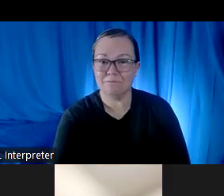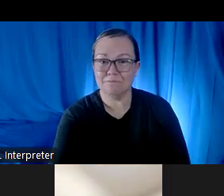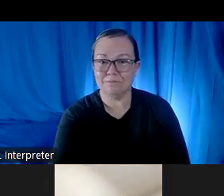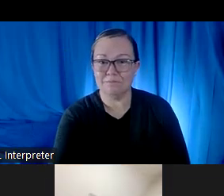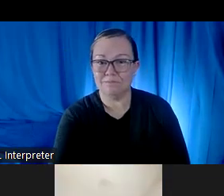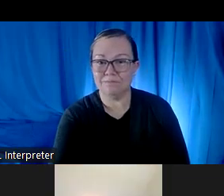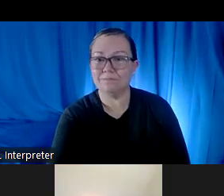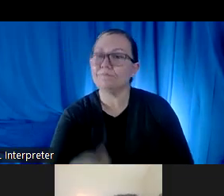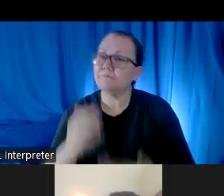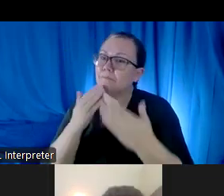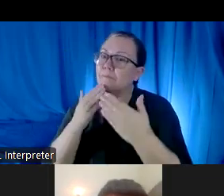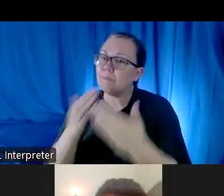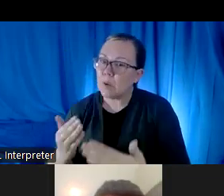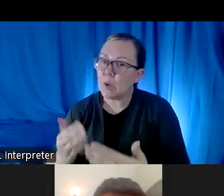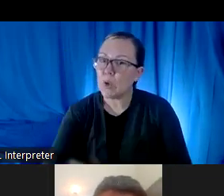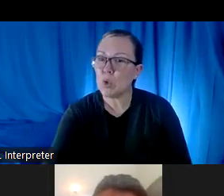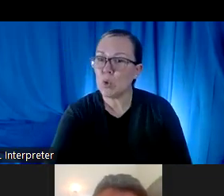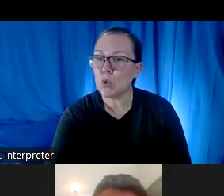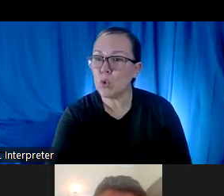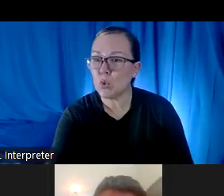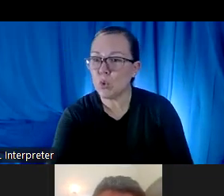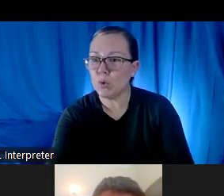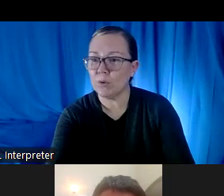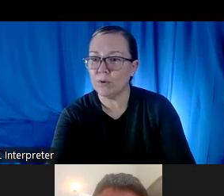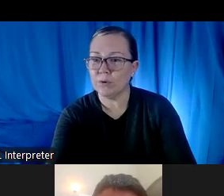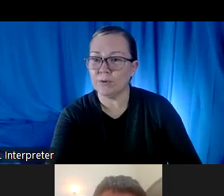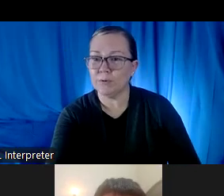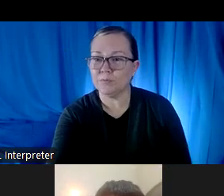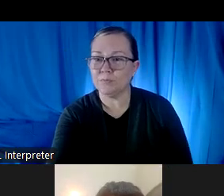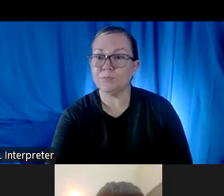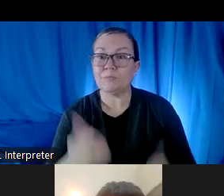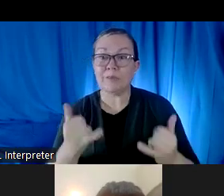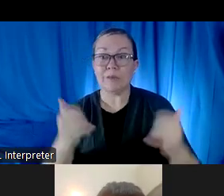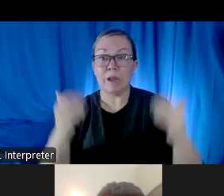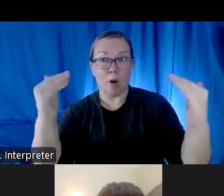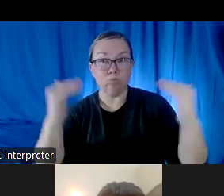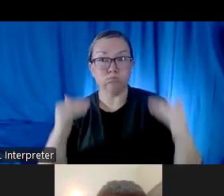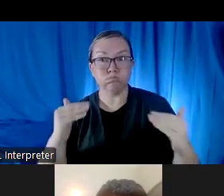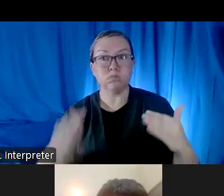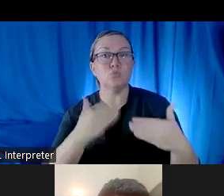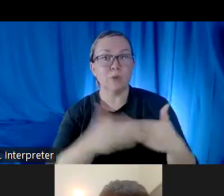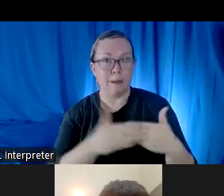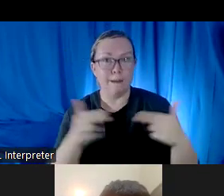Thank you, Eric. We appreciate that. Can we go to the next slide, please?